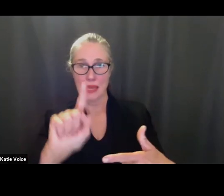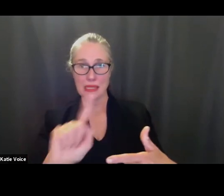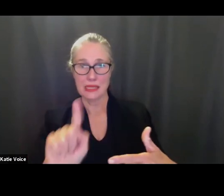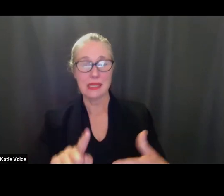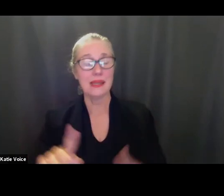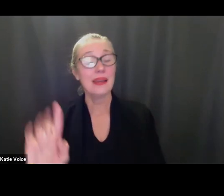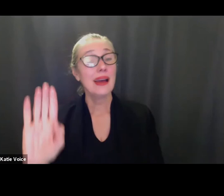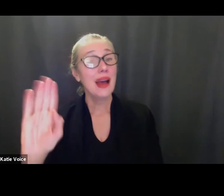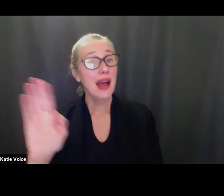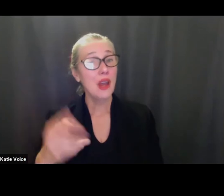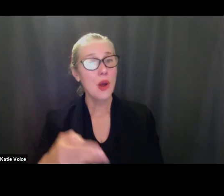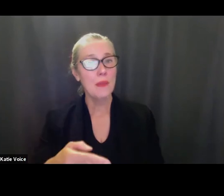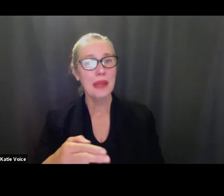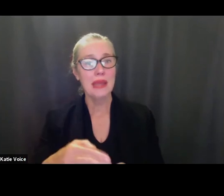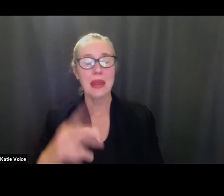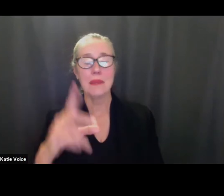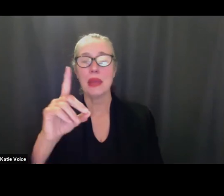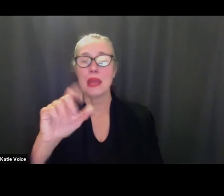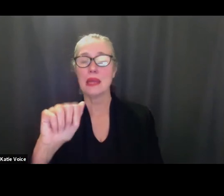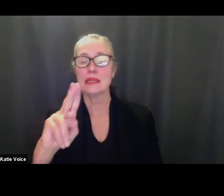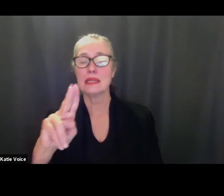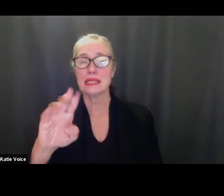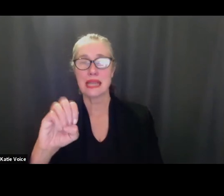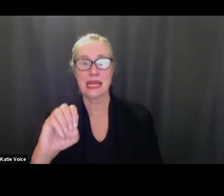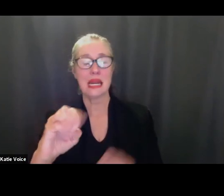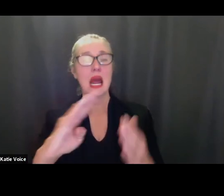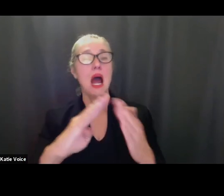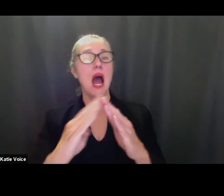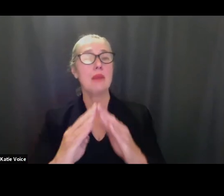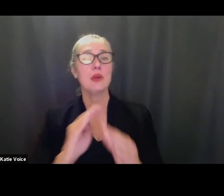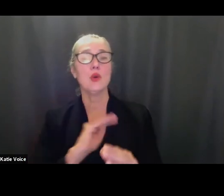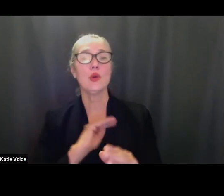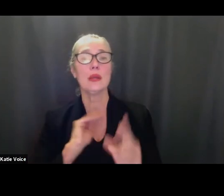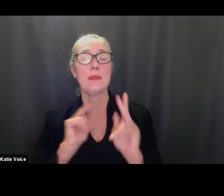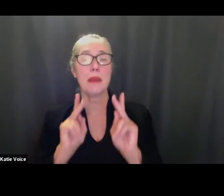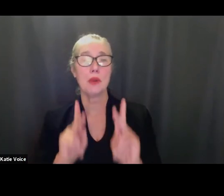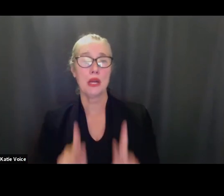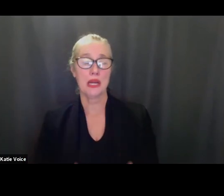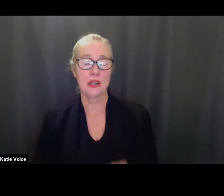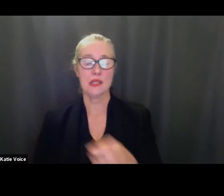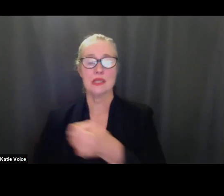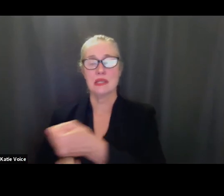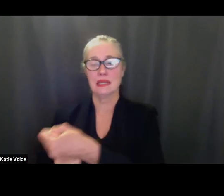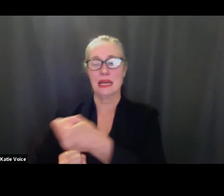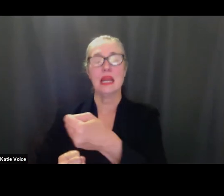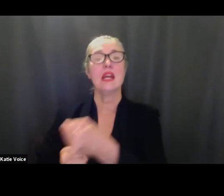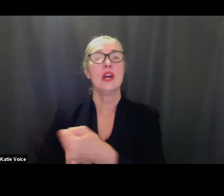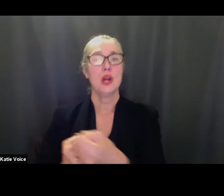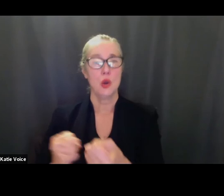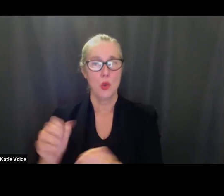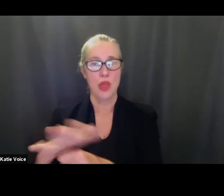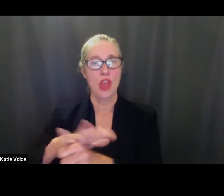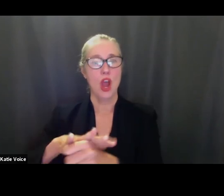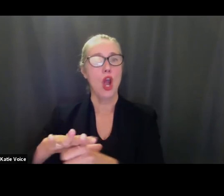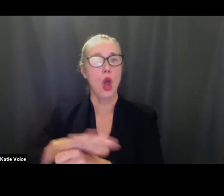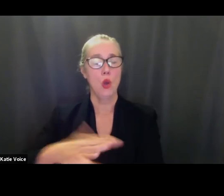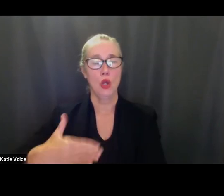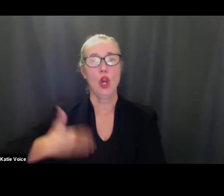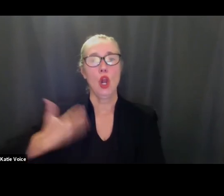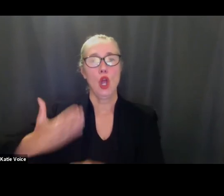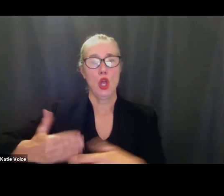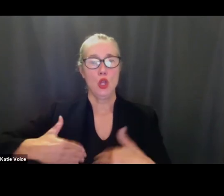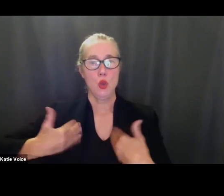hello my name is dan lopez i'm a community member speaking tonight in solidarity solidarity with our local youth coalition